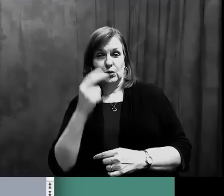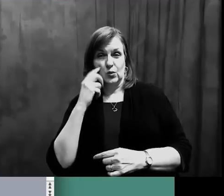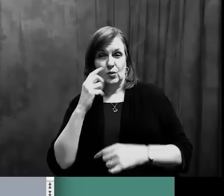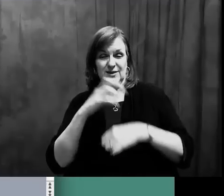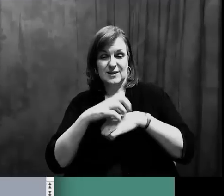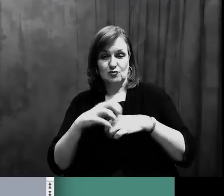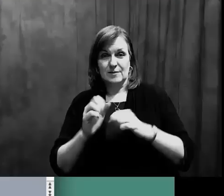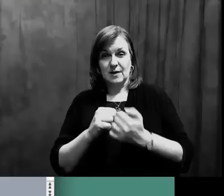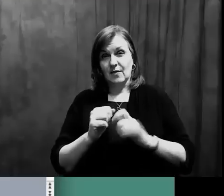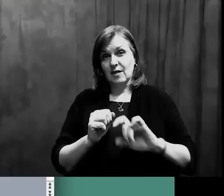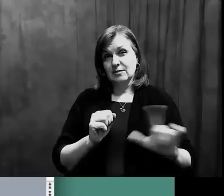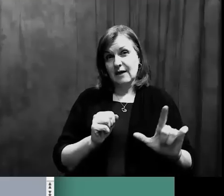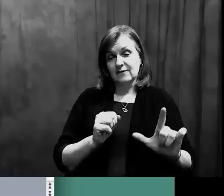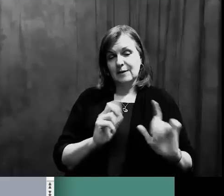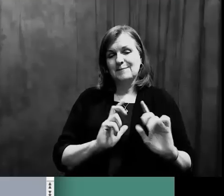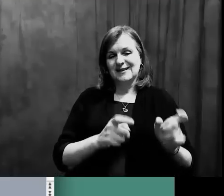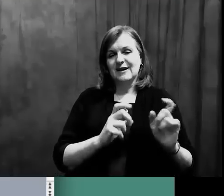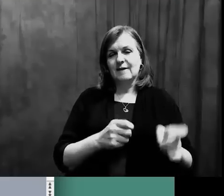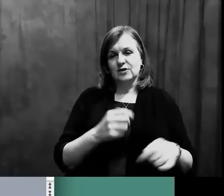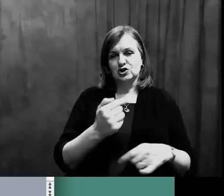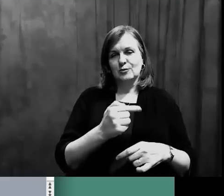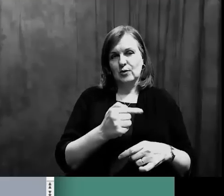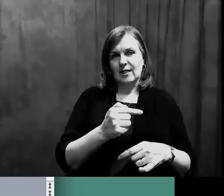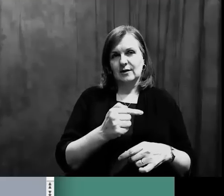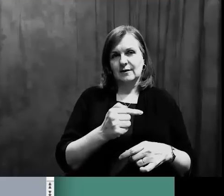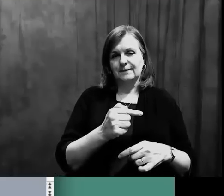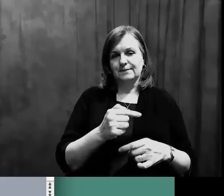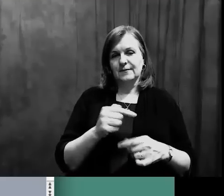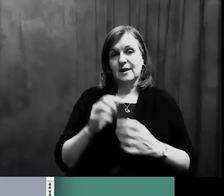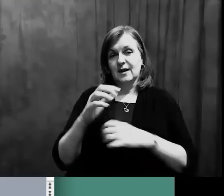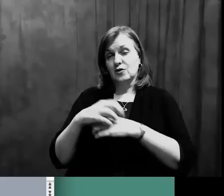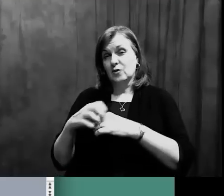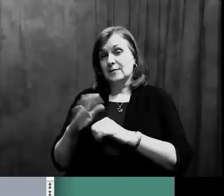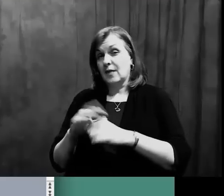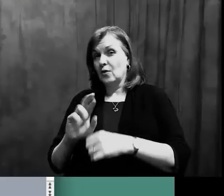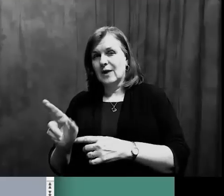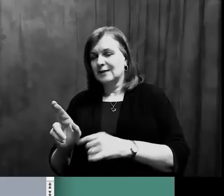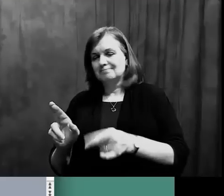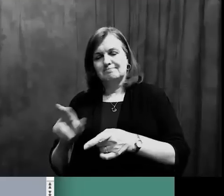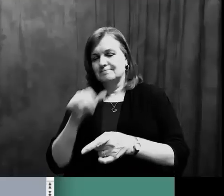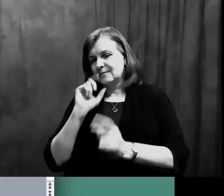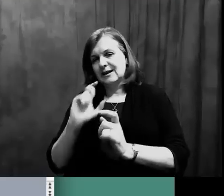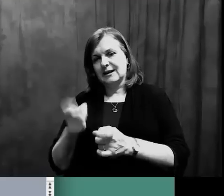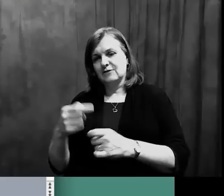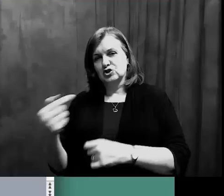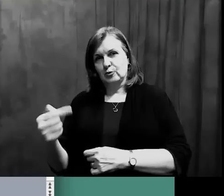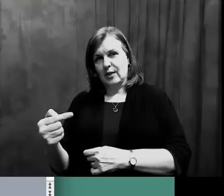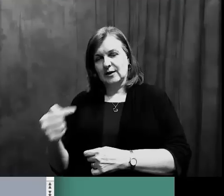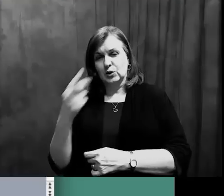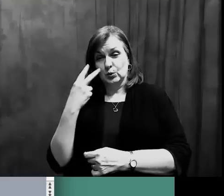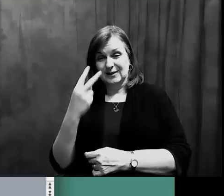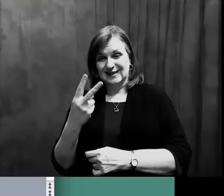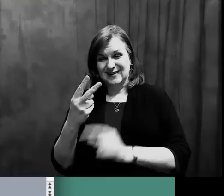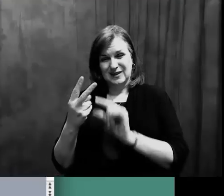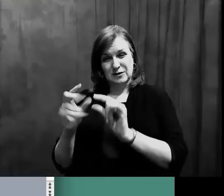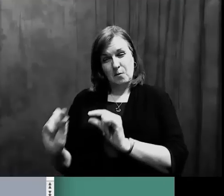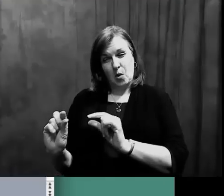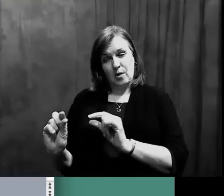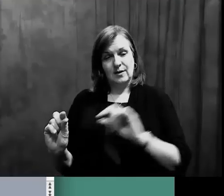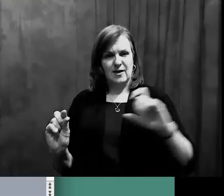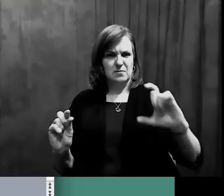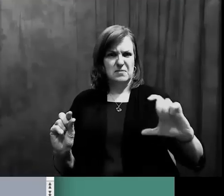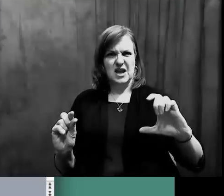application, the grape clusters here on the left have been treated with gibberellin. The ones on the right have